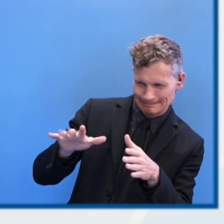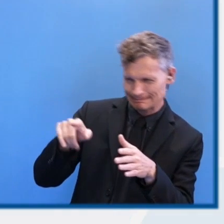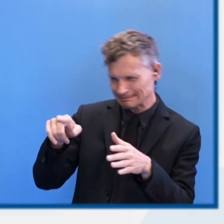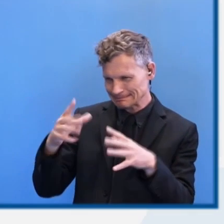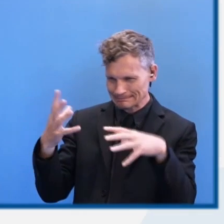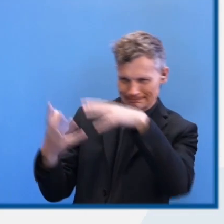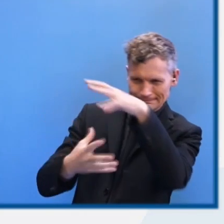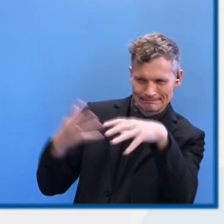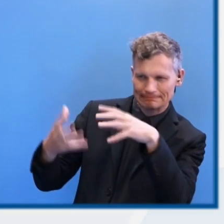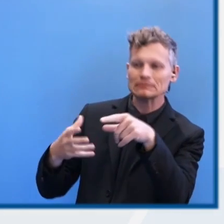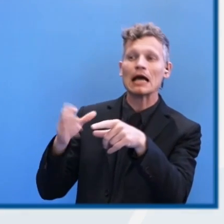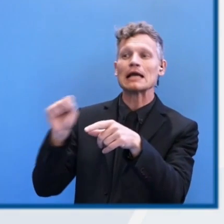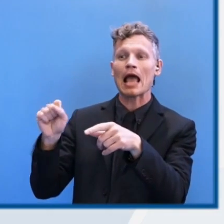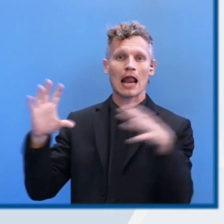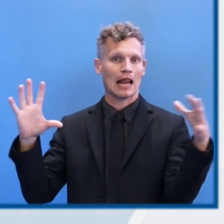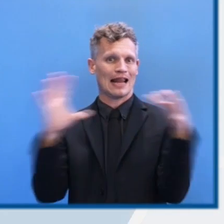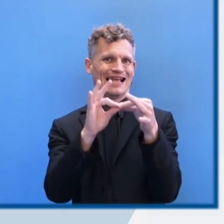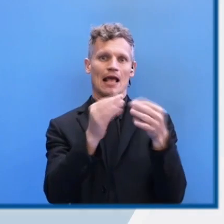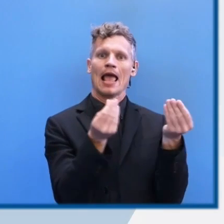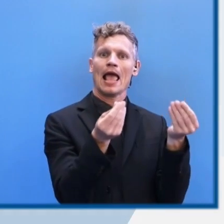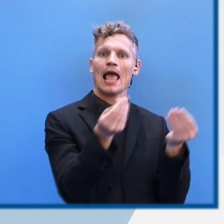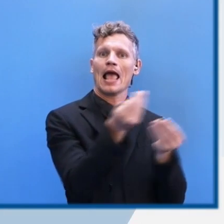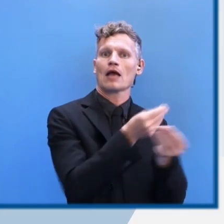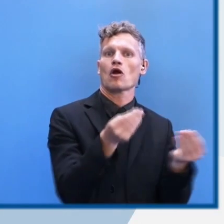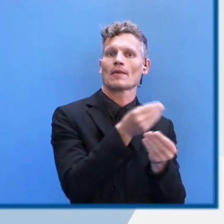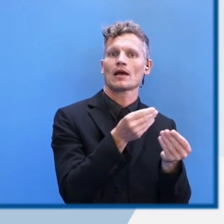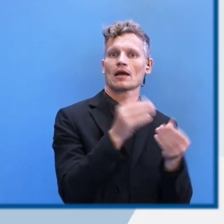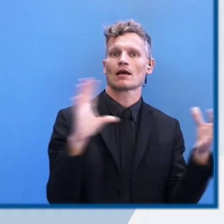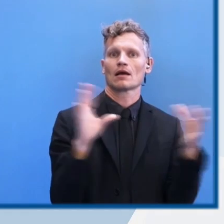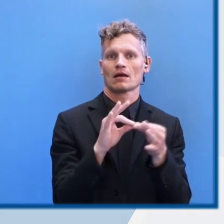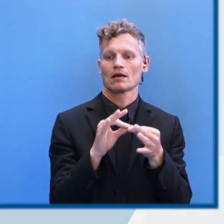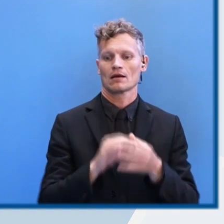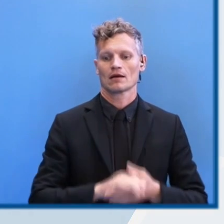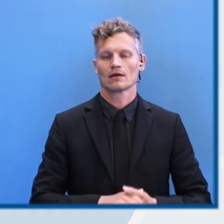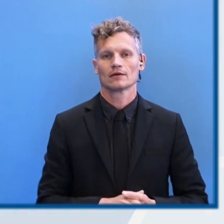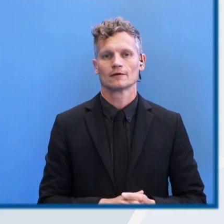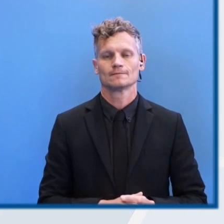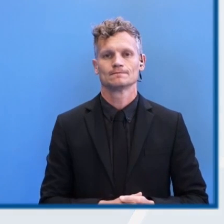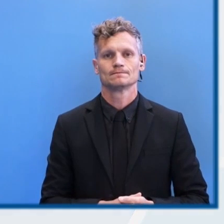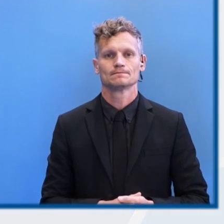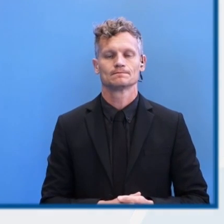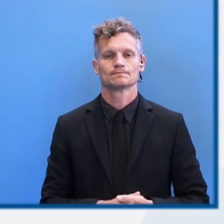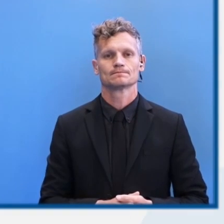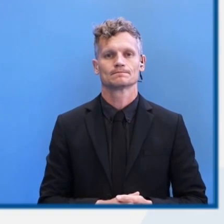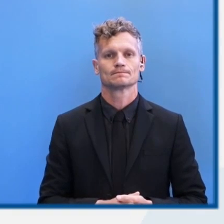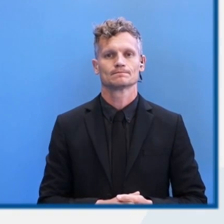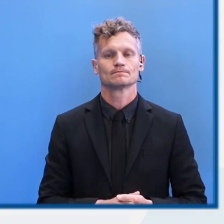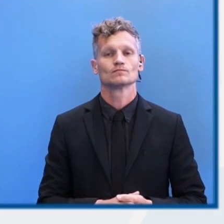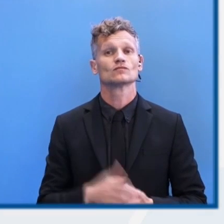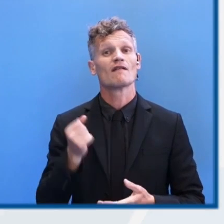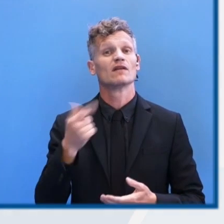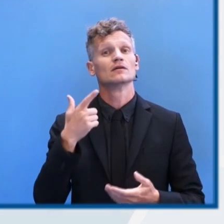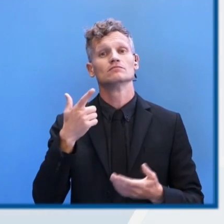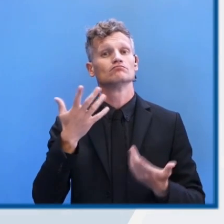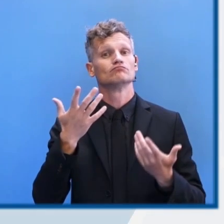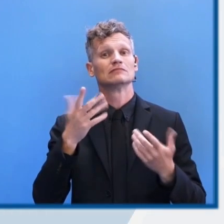producing a lot of models of how things are unfolding within the socio-economic or